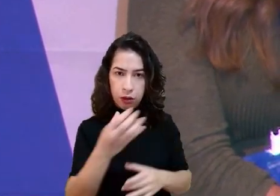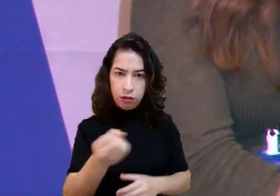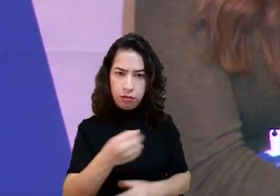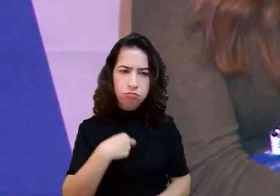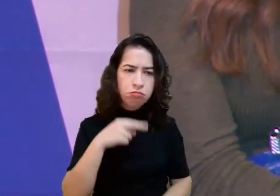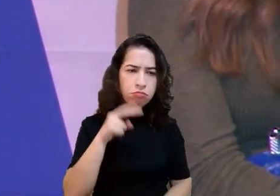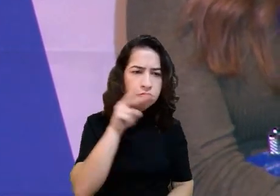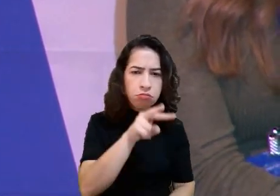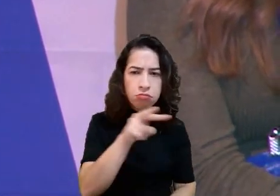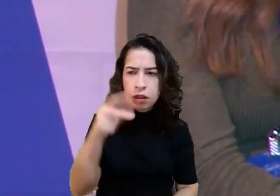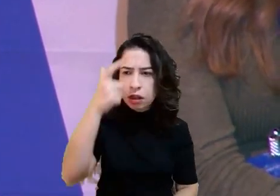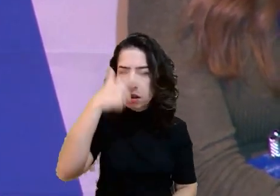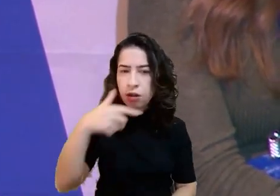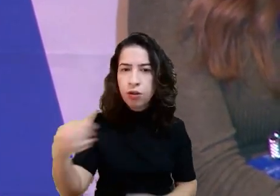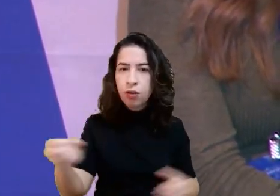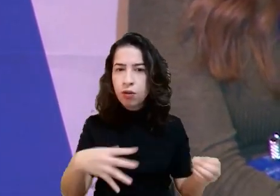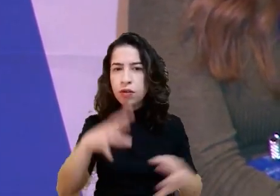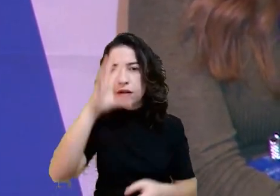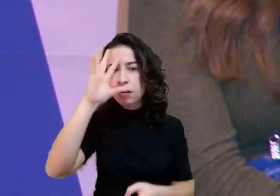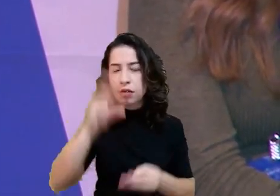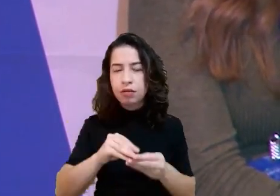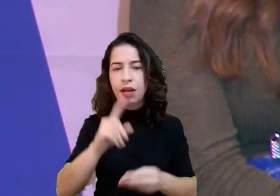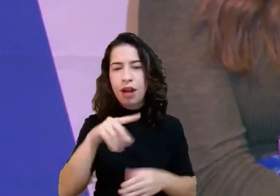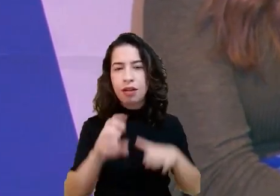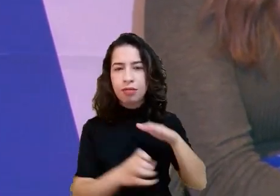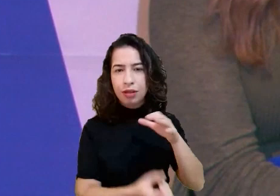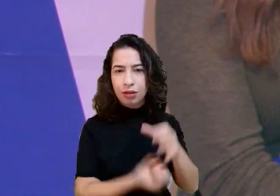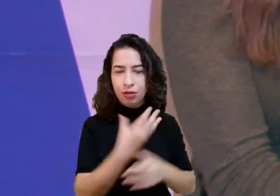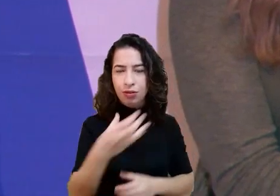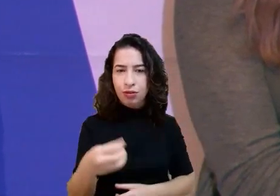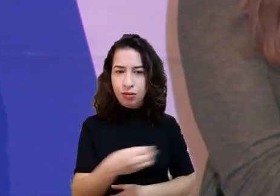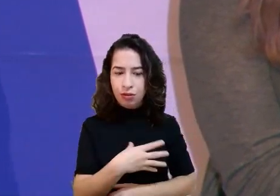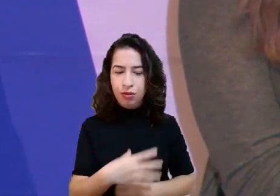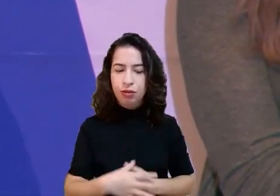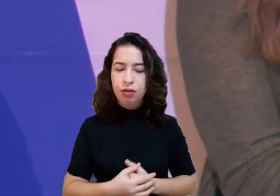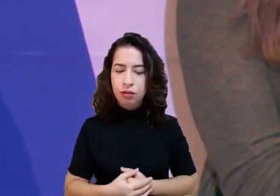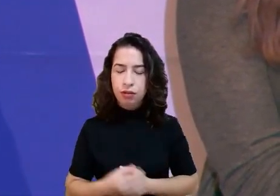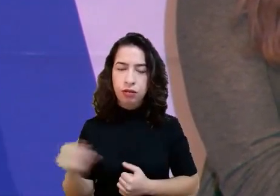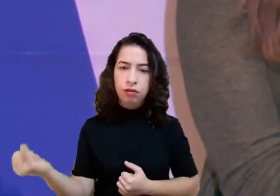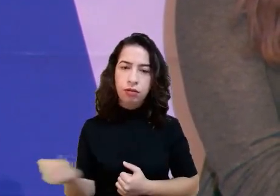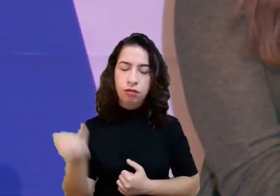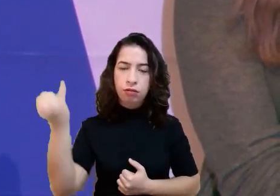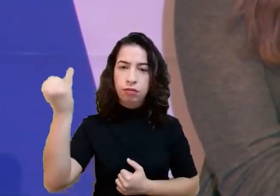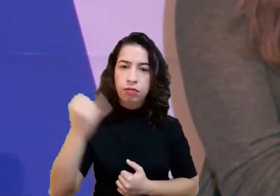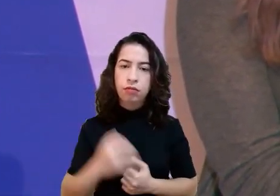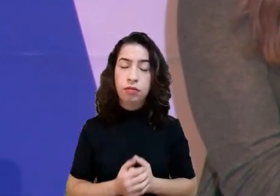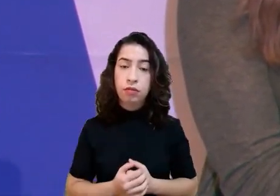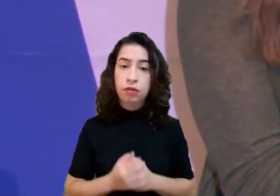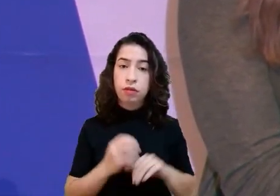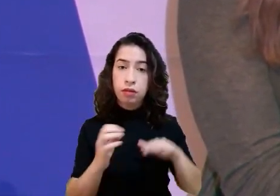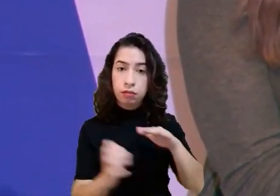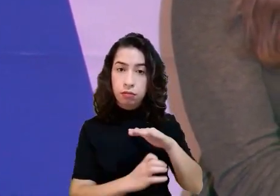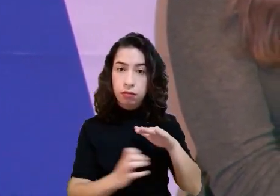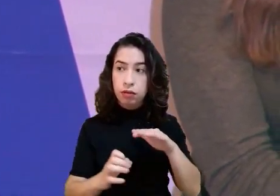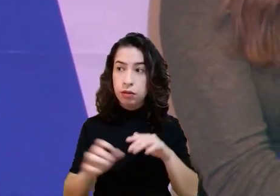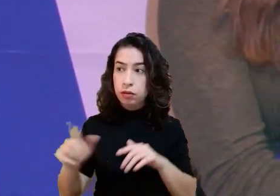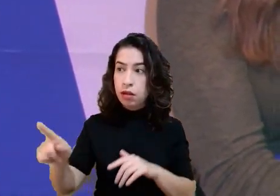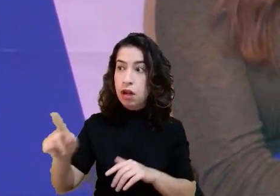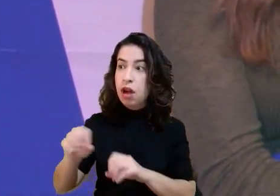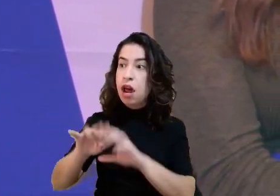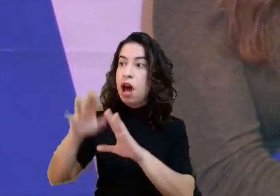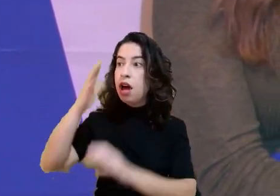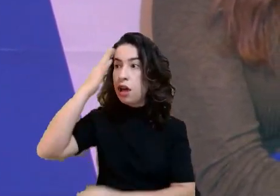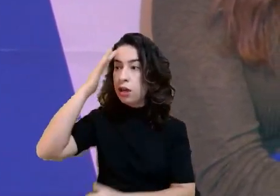see new faces here, I believe you are all startups, but I believe it's very important for startups to solve a